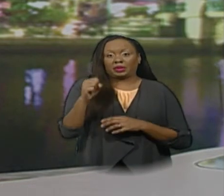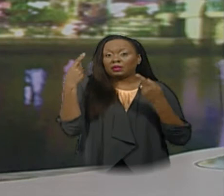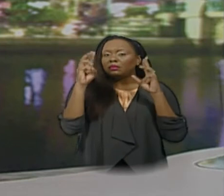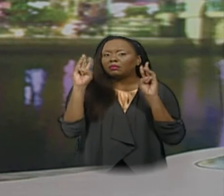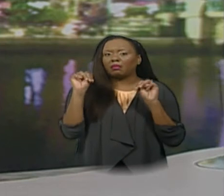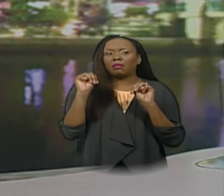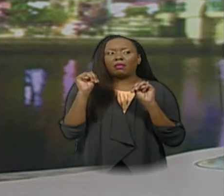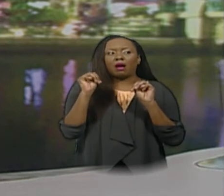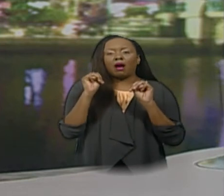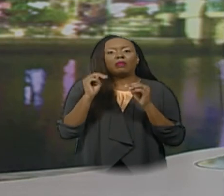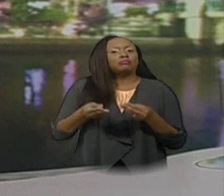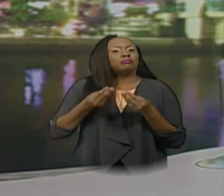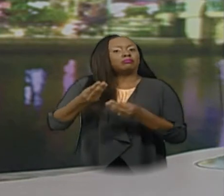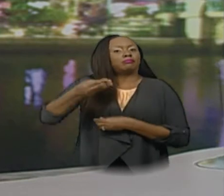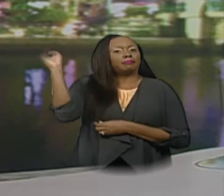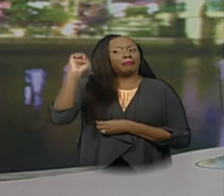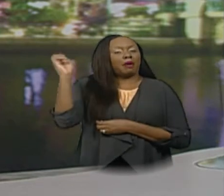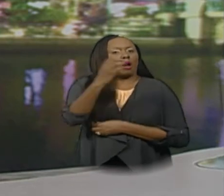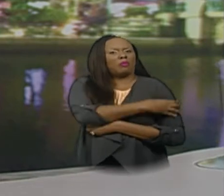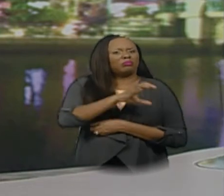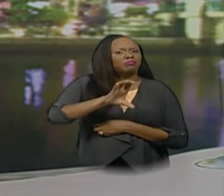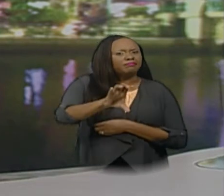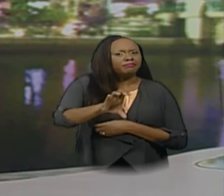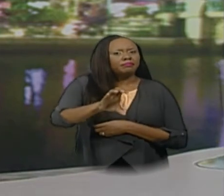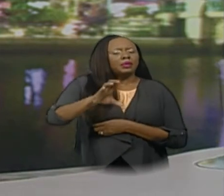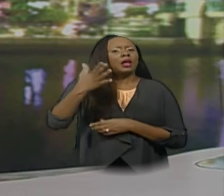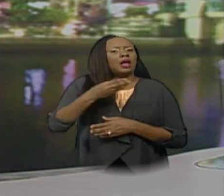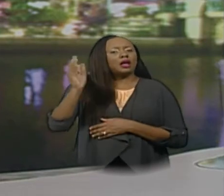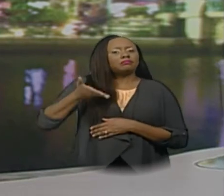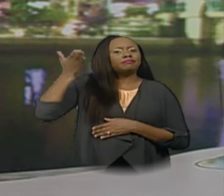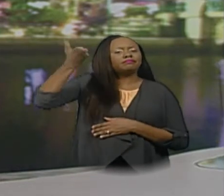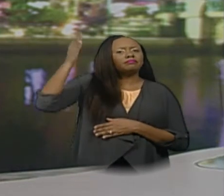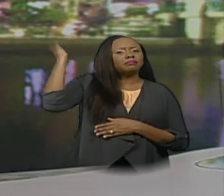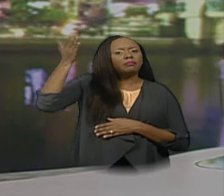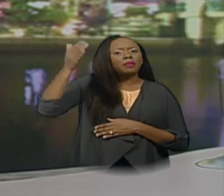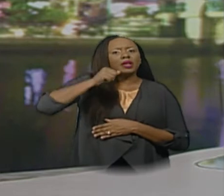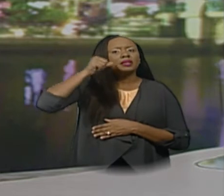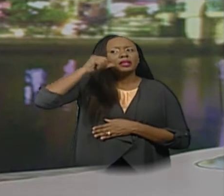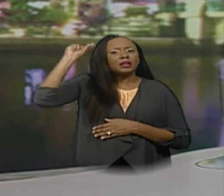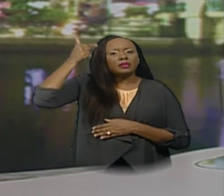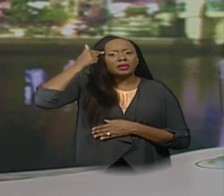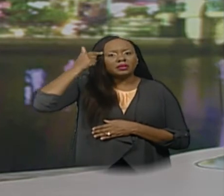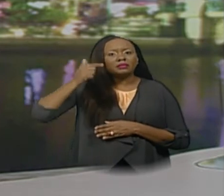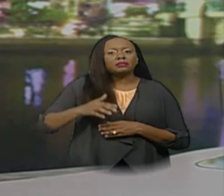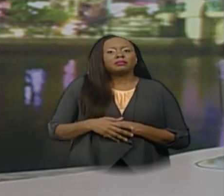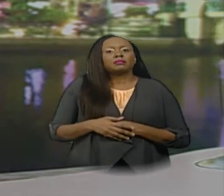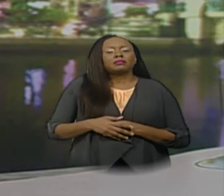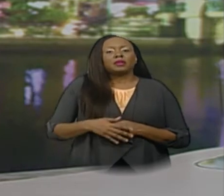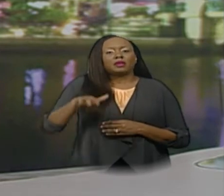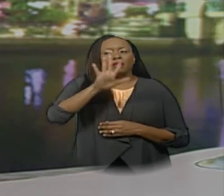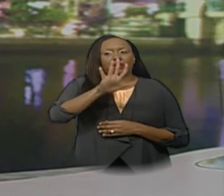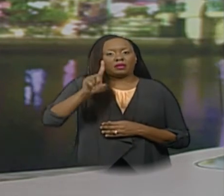Holness brought the Emergency Powers Continuation Resolution to the House of Representatives yesterday, enabling that extension.